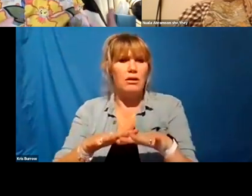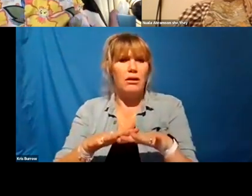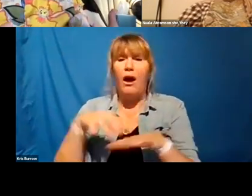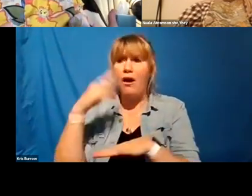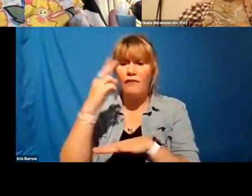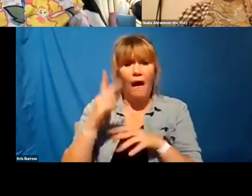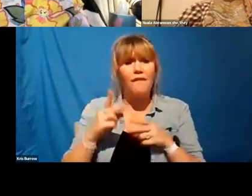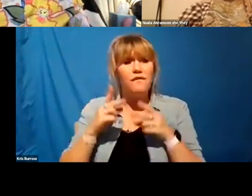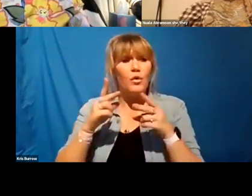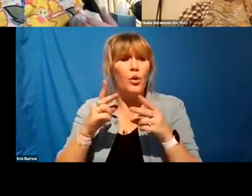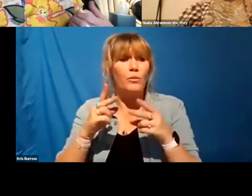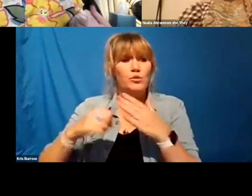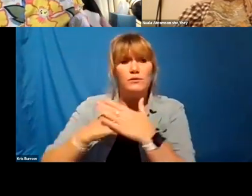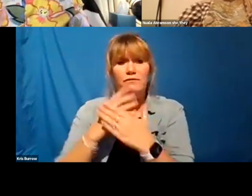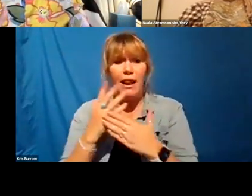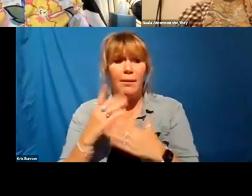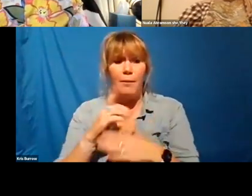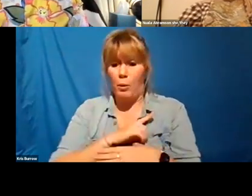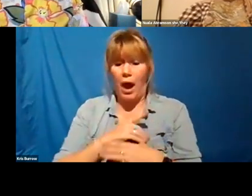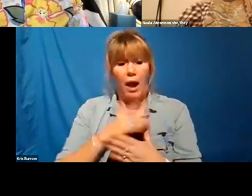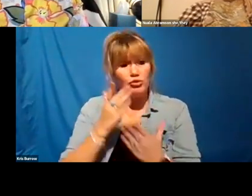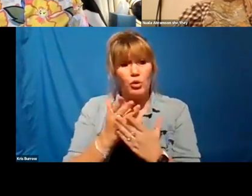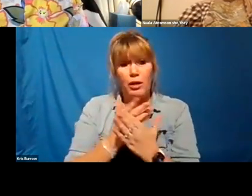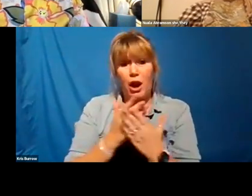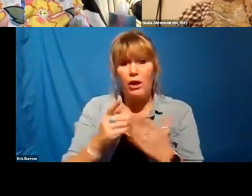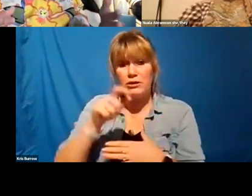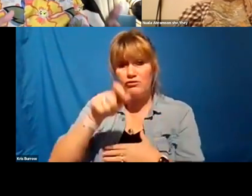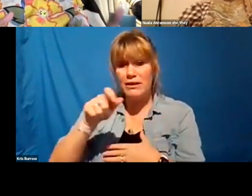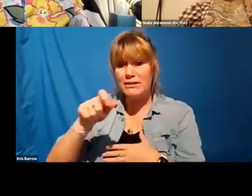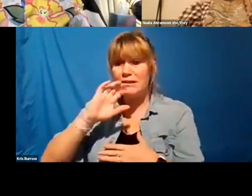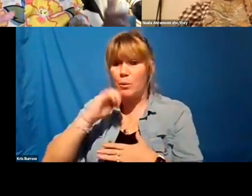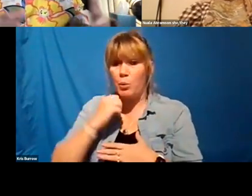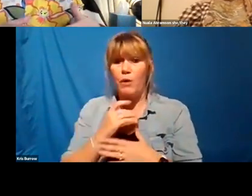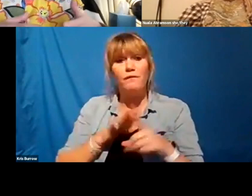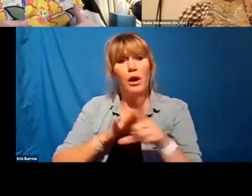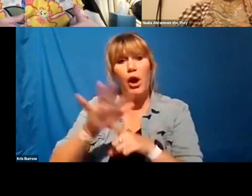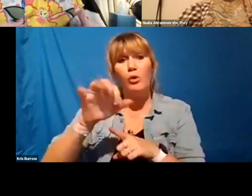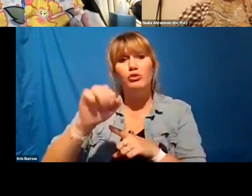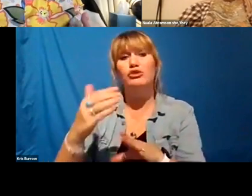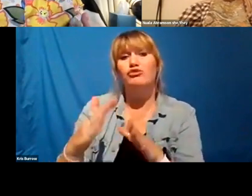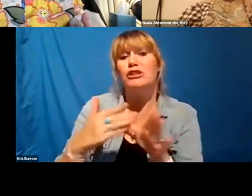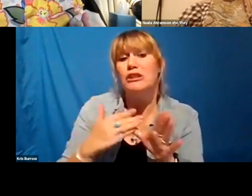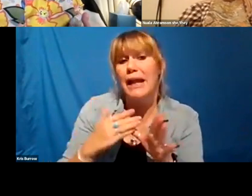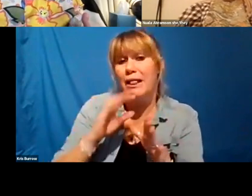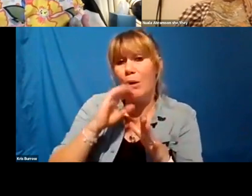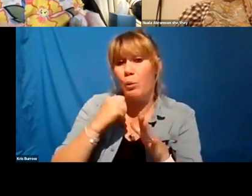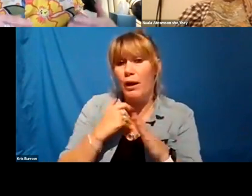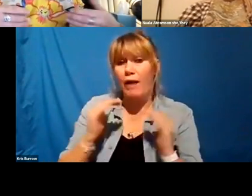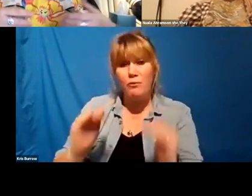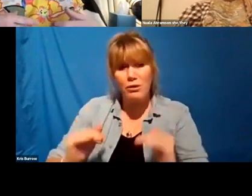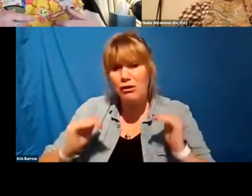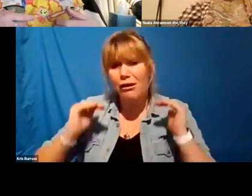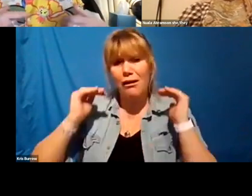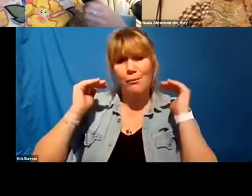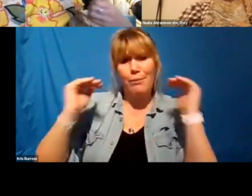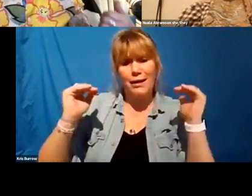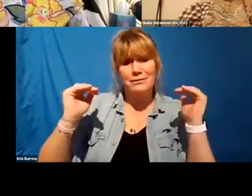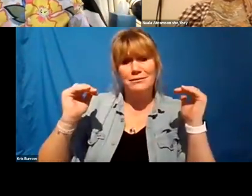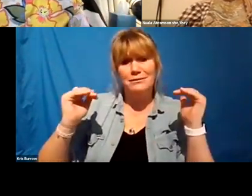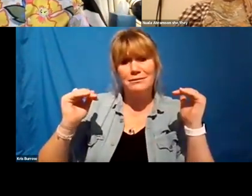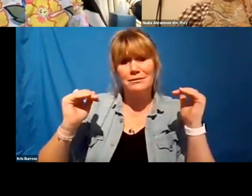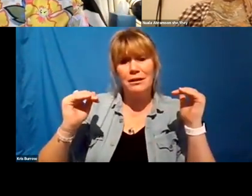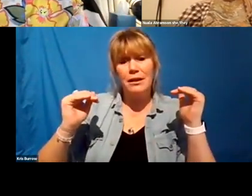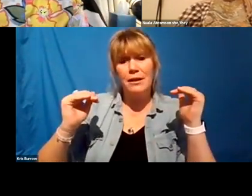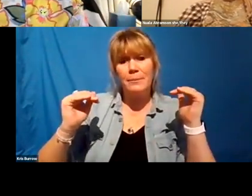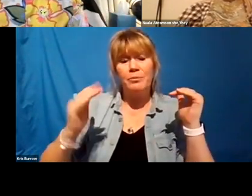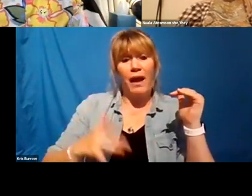many residents, as you say, would come from cultures originally, which would have a much, much higher place. I mean, the